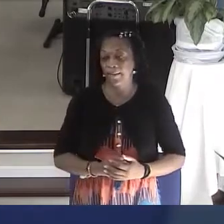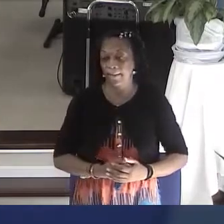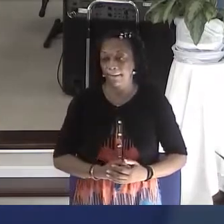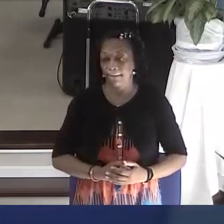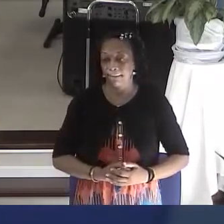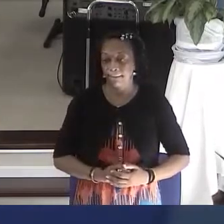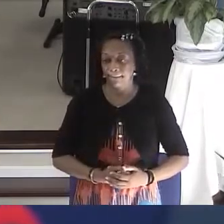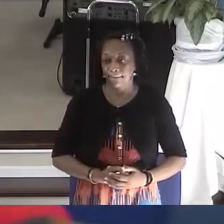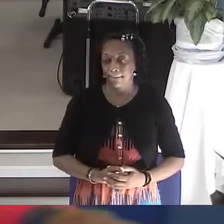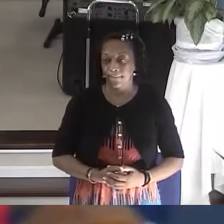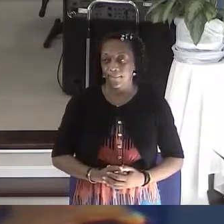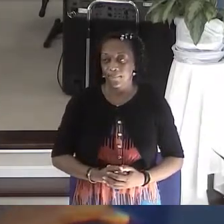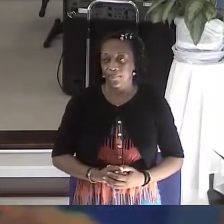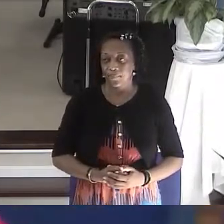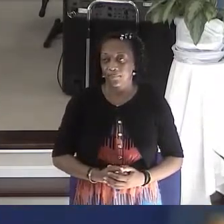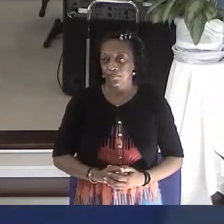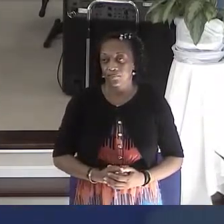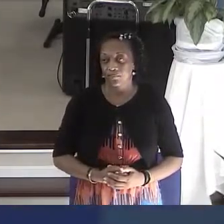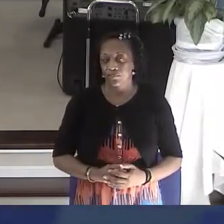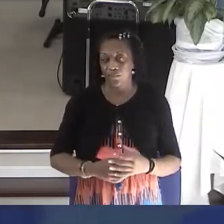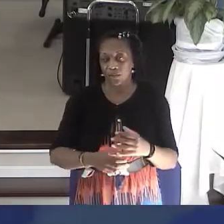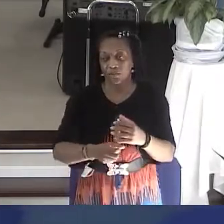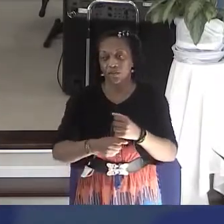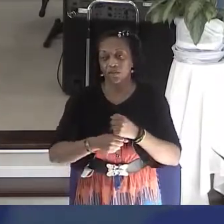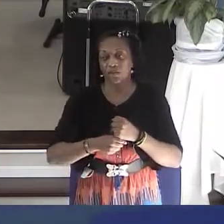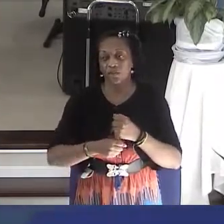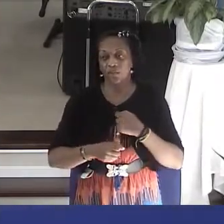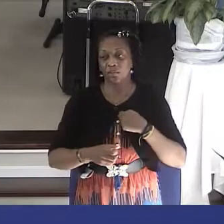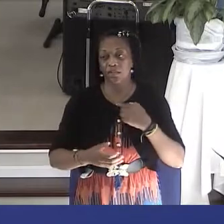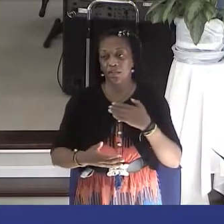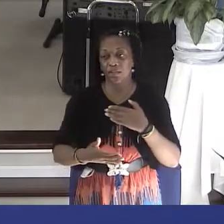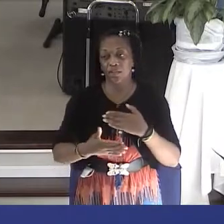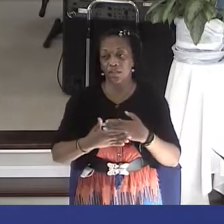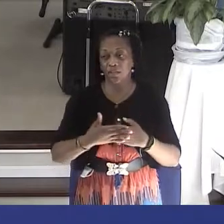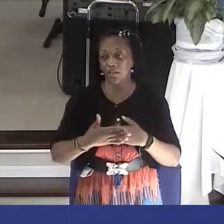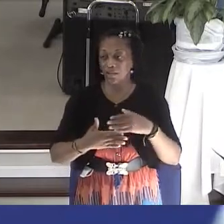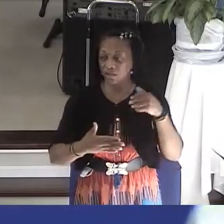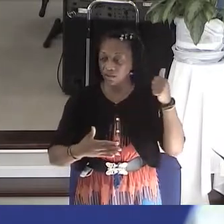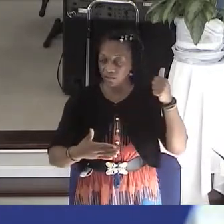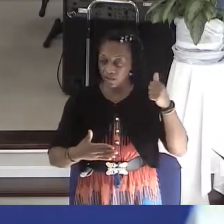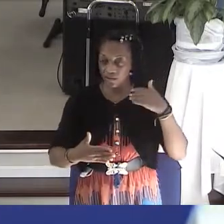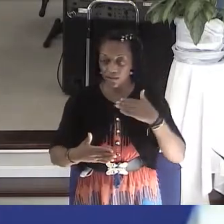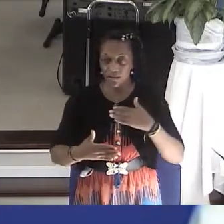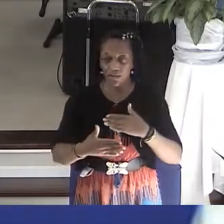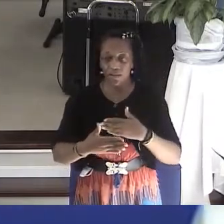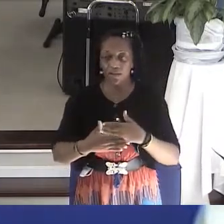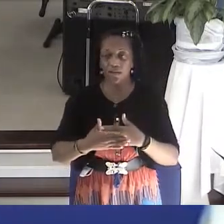side. One more time. Draw me nearer,